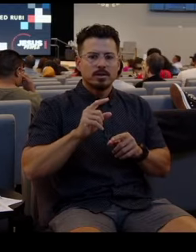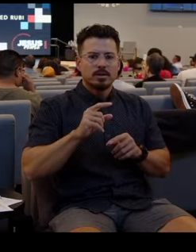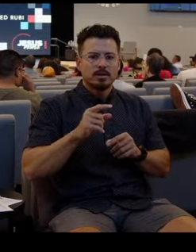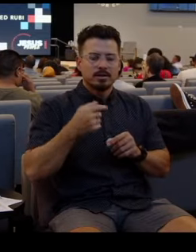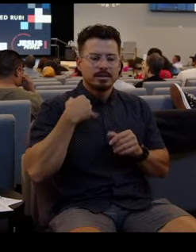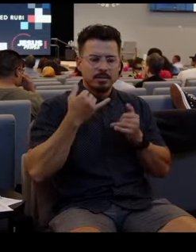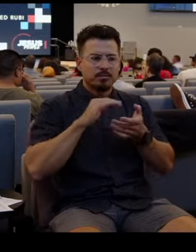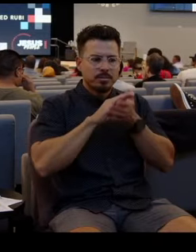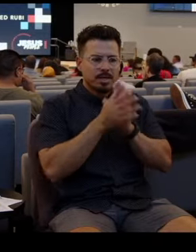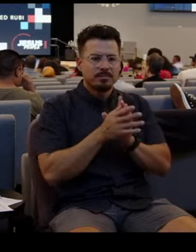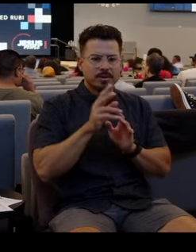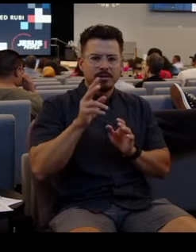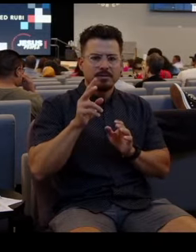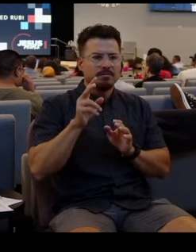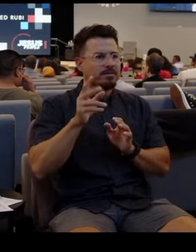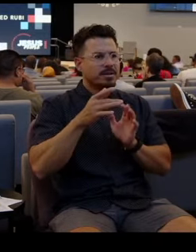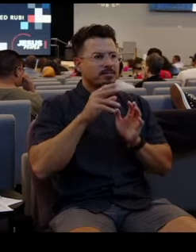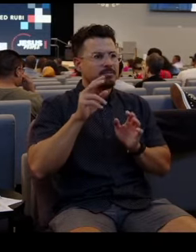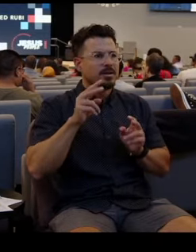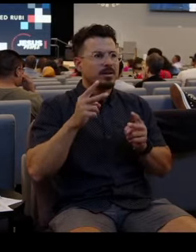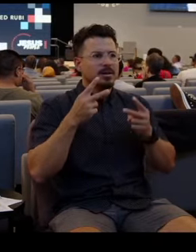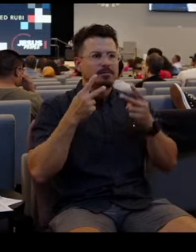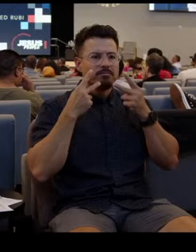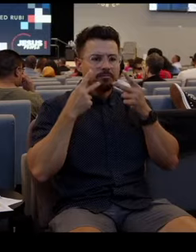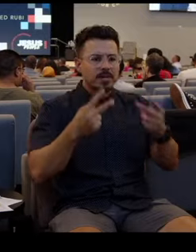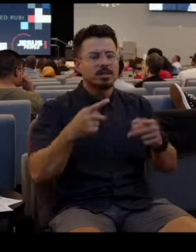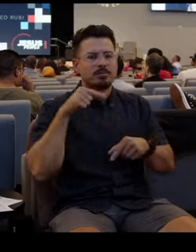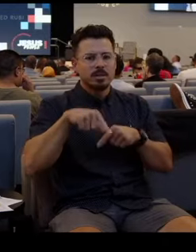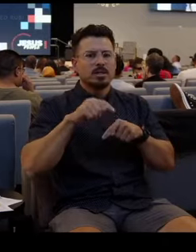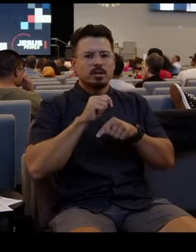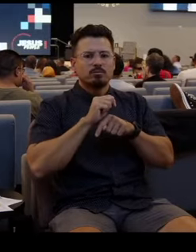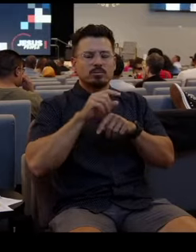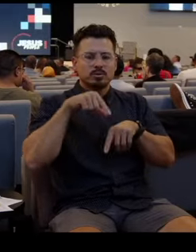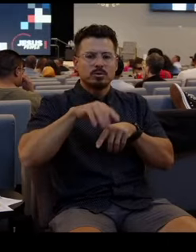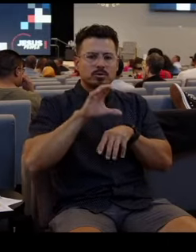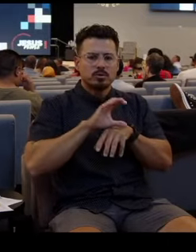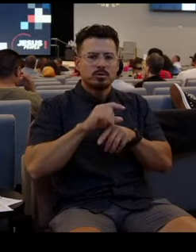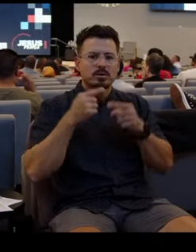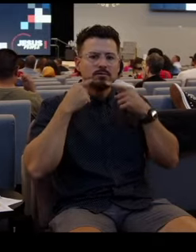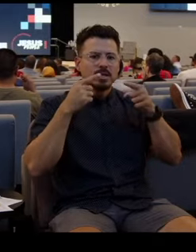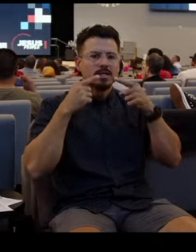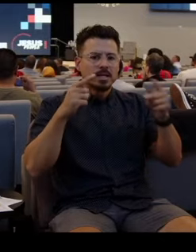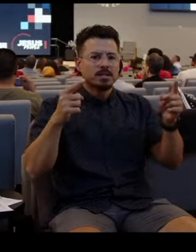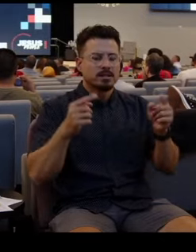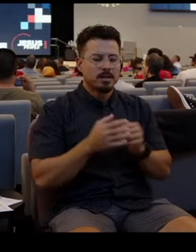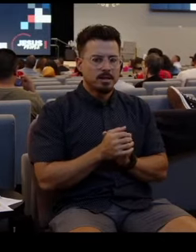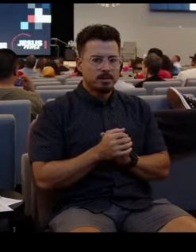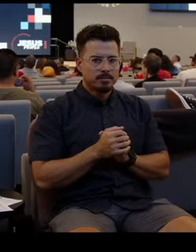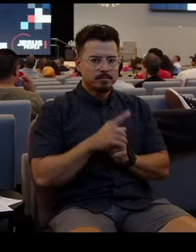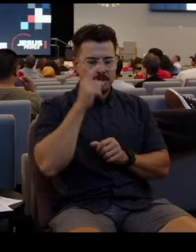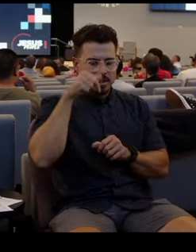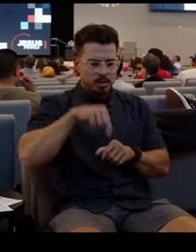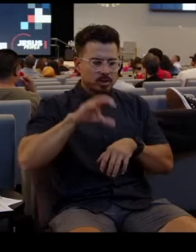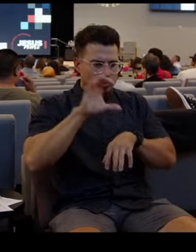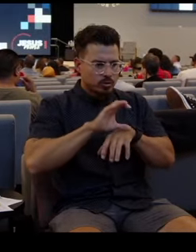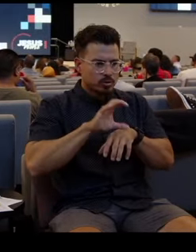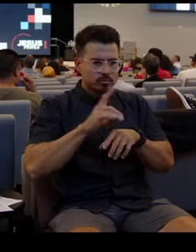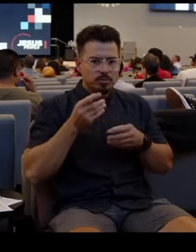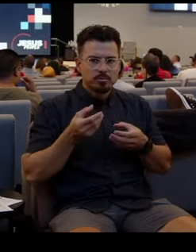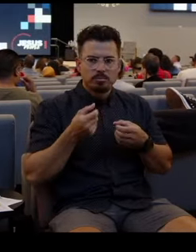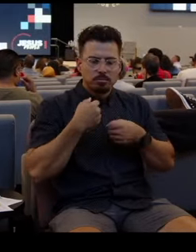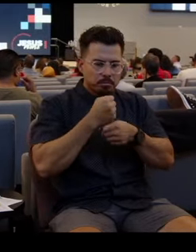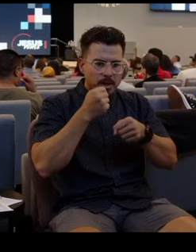its own success. Let me tell you what I mean by that in practical terms. Because this church has produced